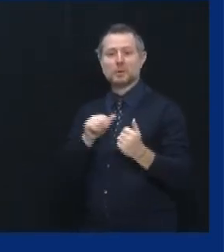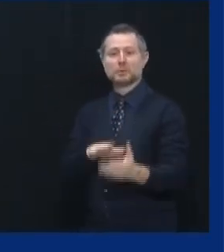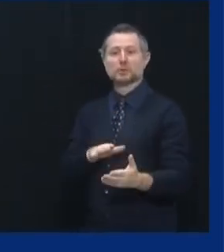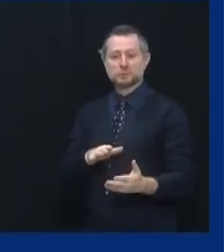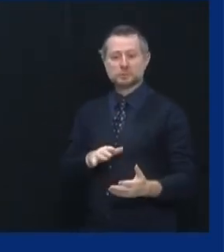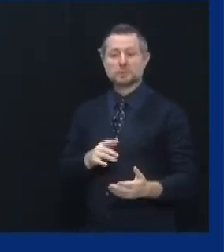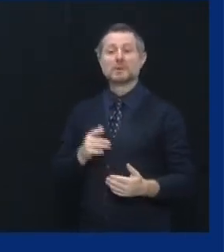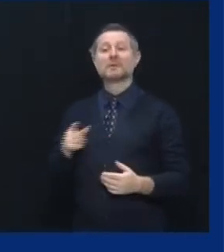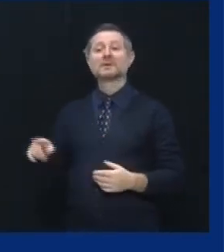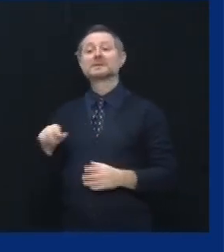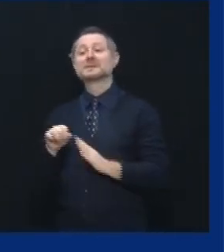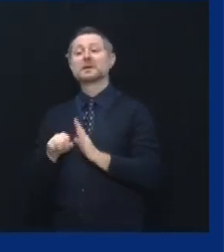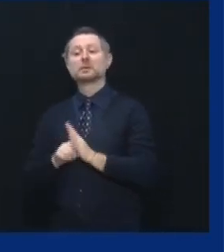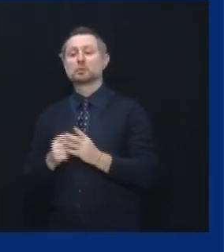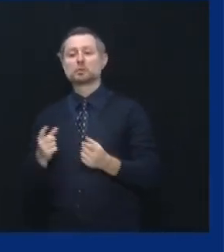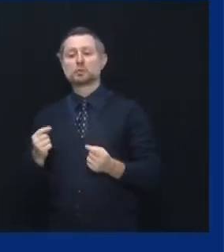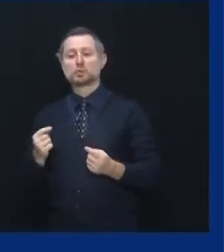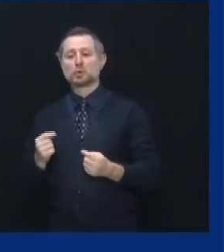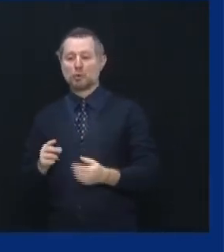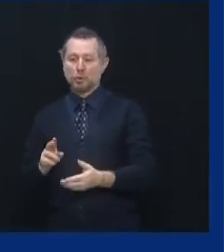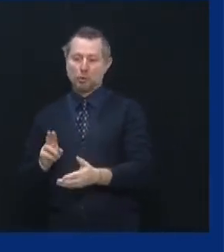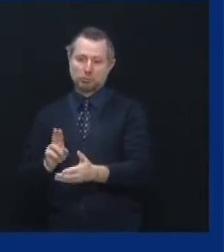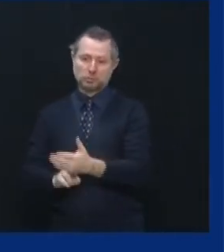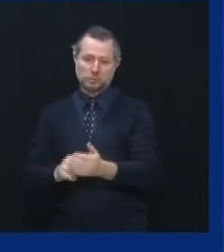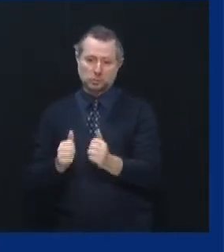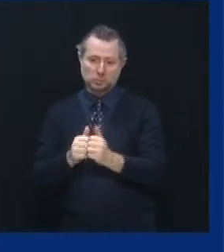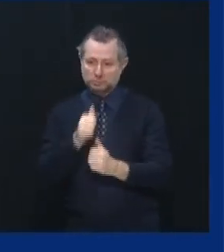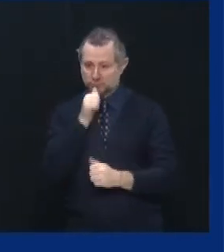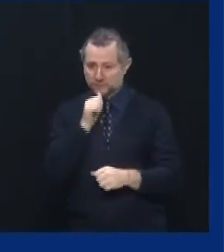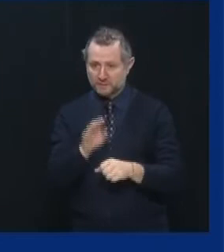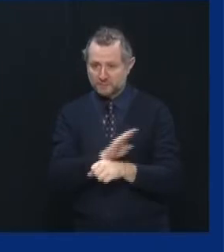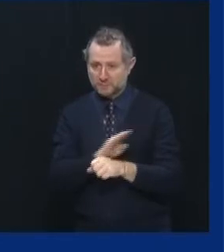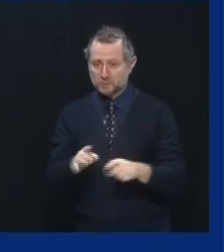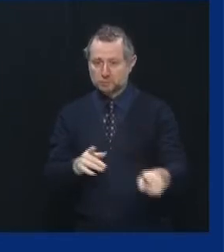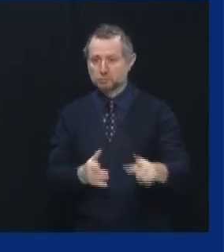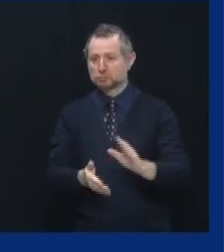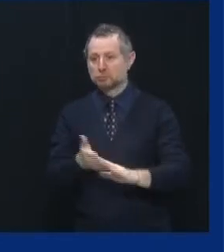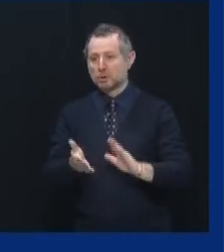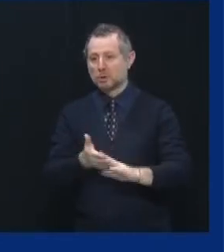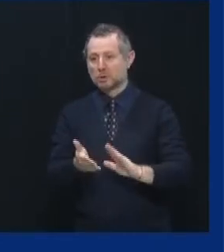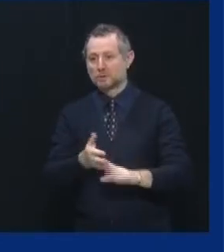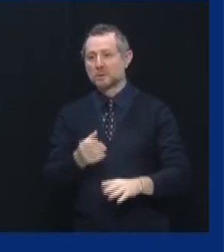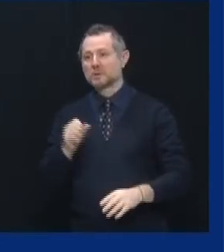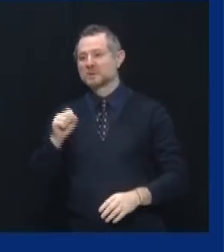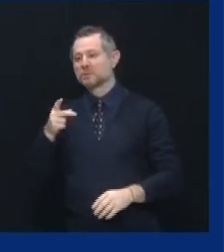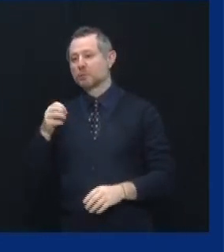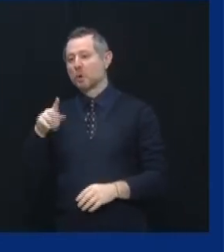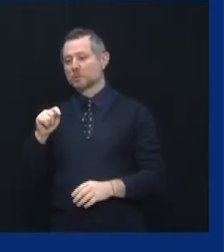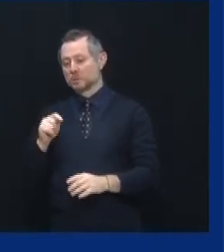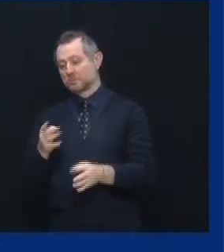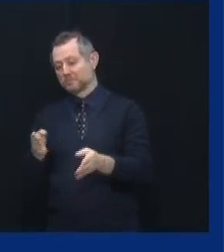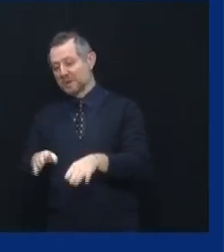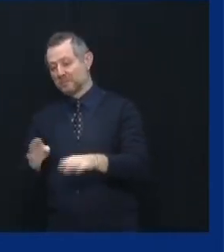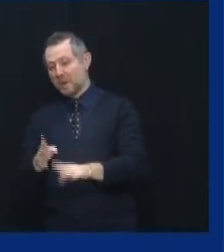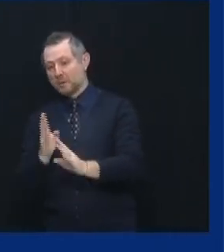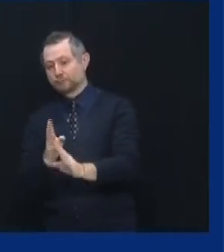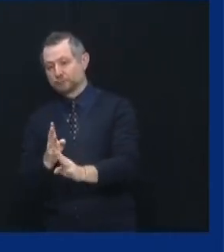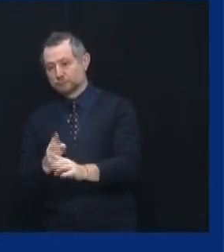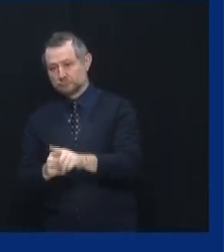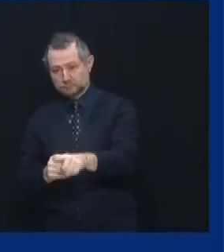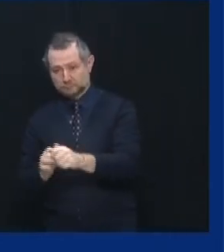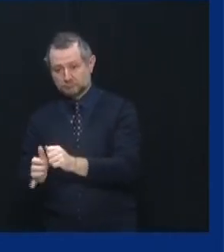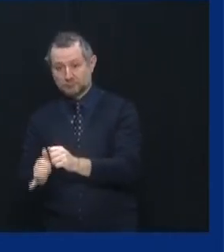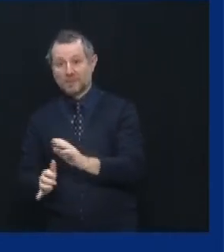is contracts with the private sector who runs the sports books, but the state ends up getting the majority of what is